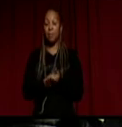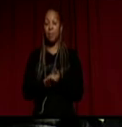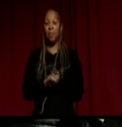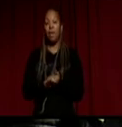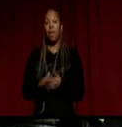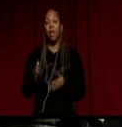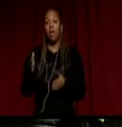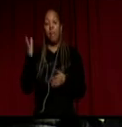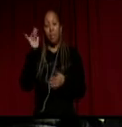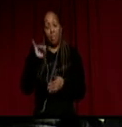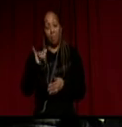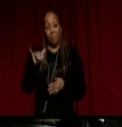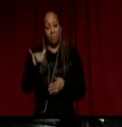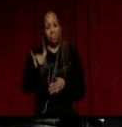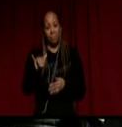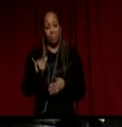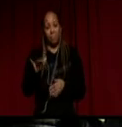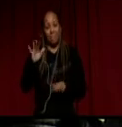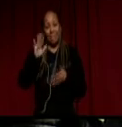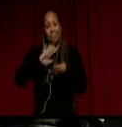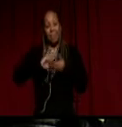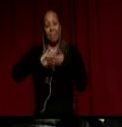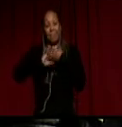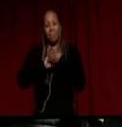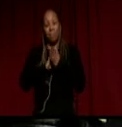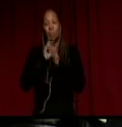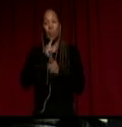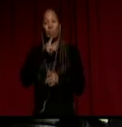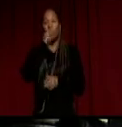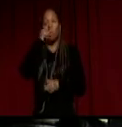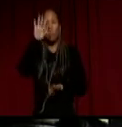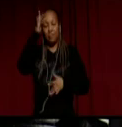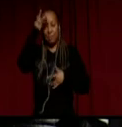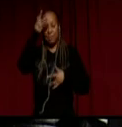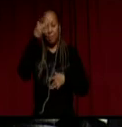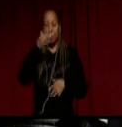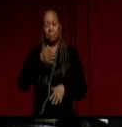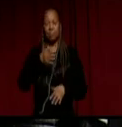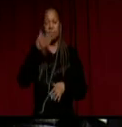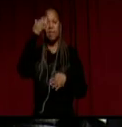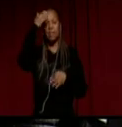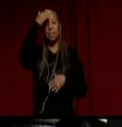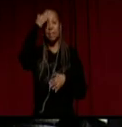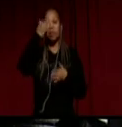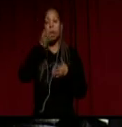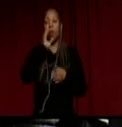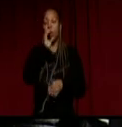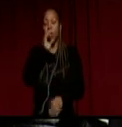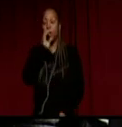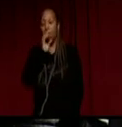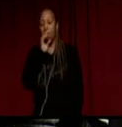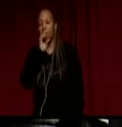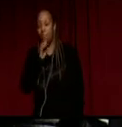20% remaining where they get the severe symptoms, they get the fever, they get the cough, the